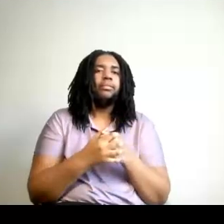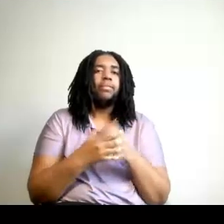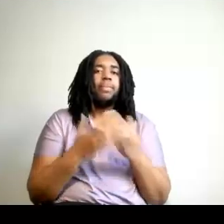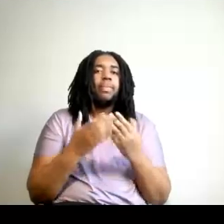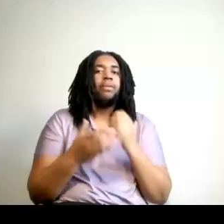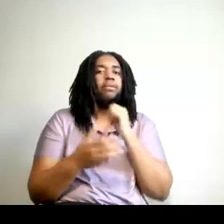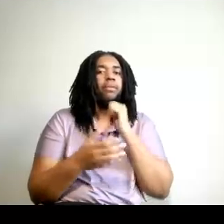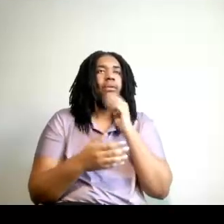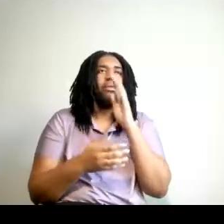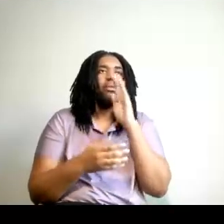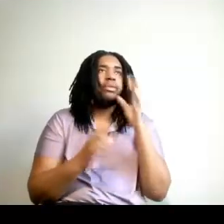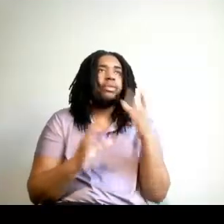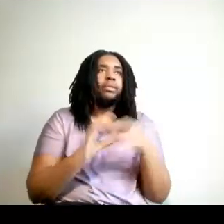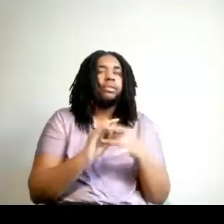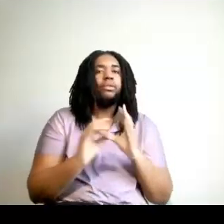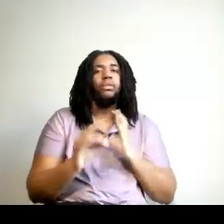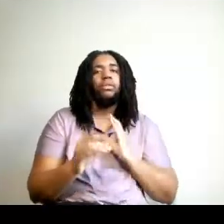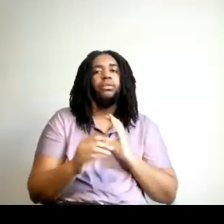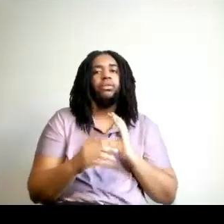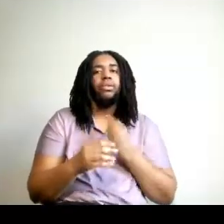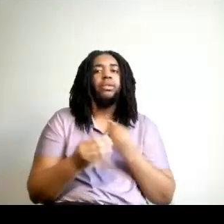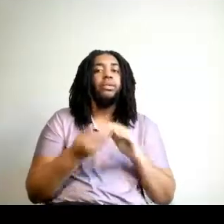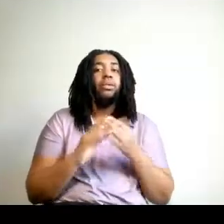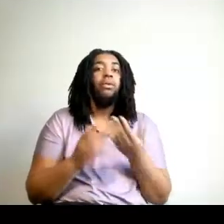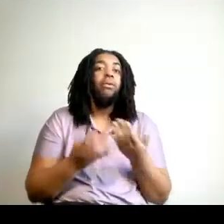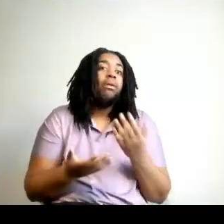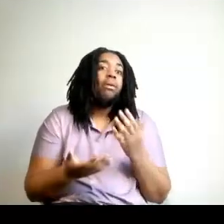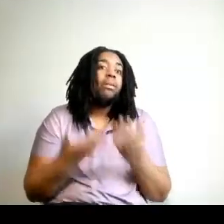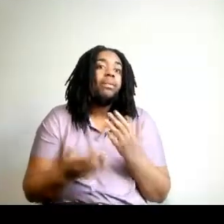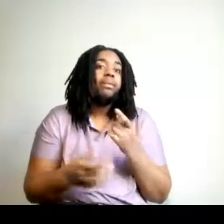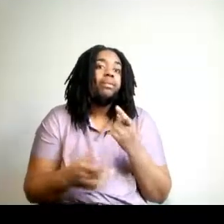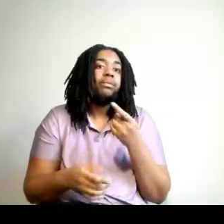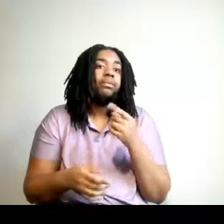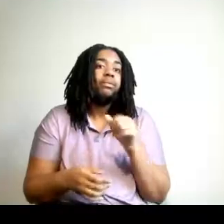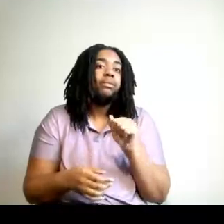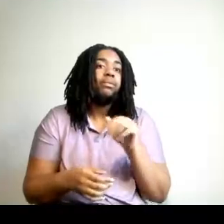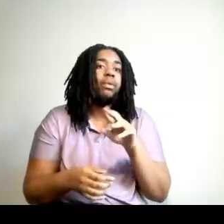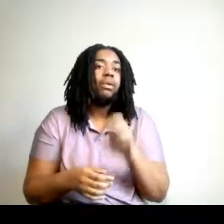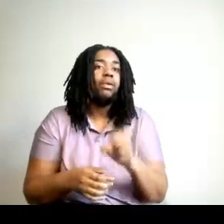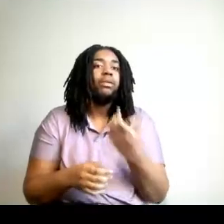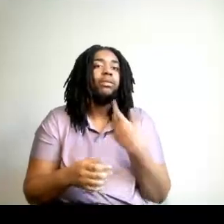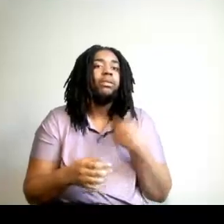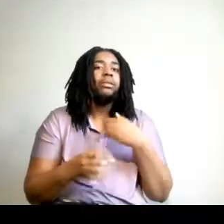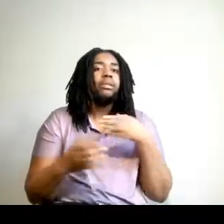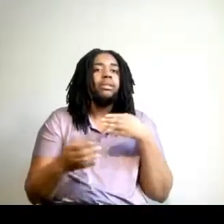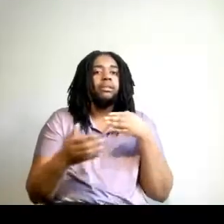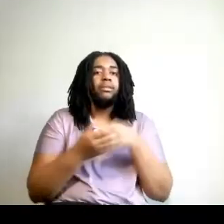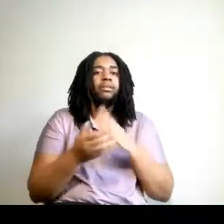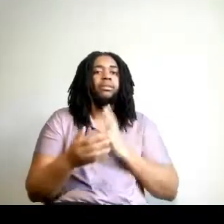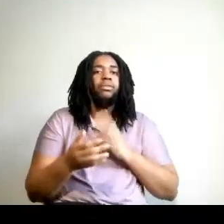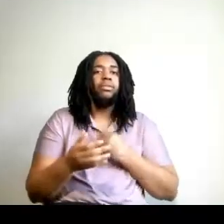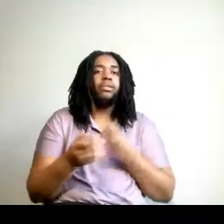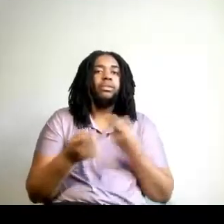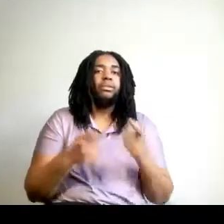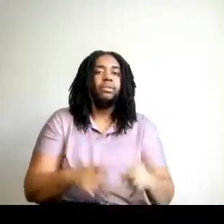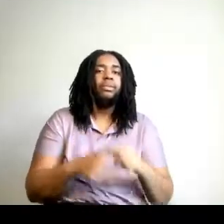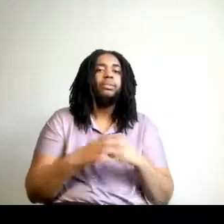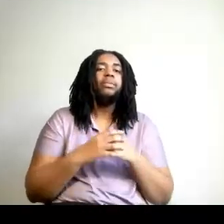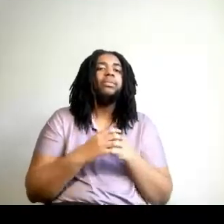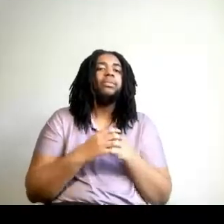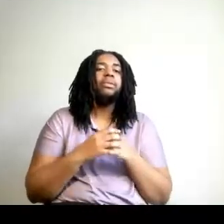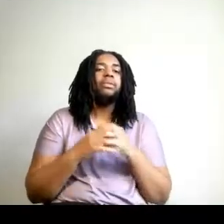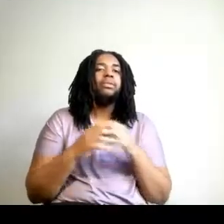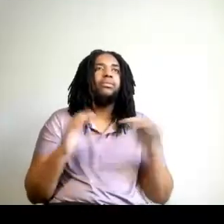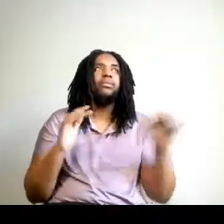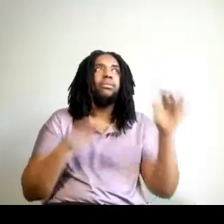directly connected to trans communities, or if you are, the anti-trans hatred that's happening right now, the legislation that's happening, is all